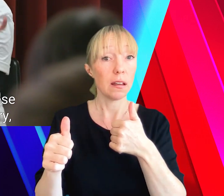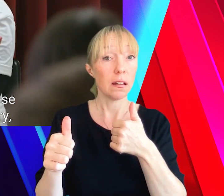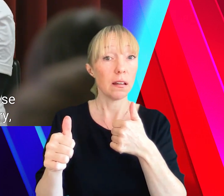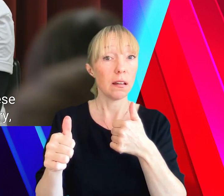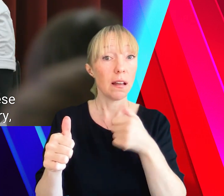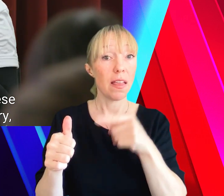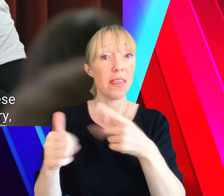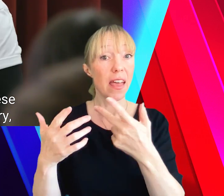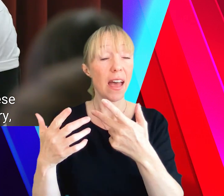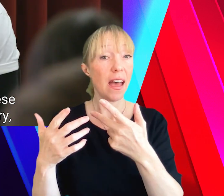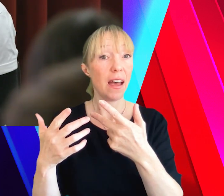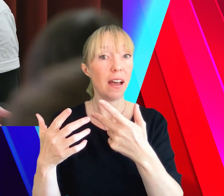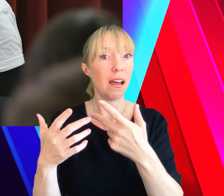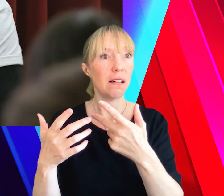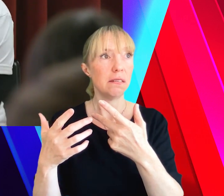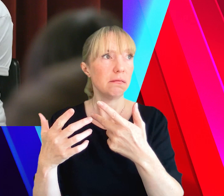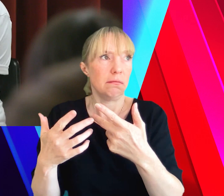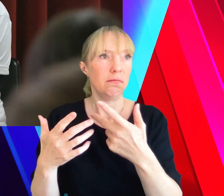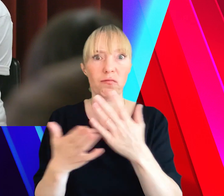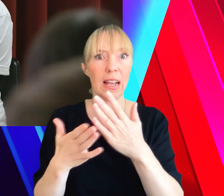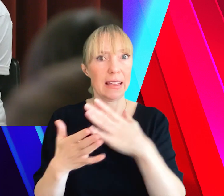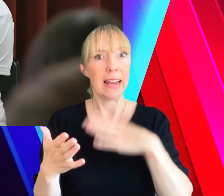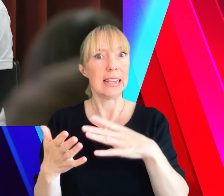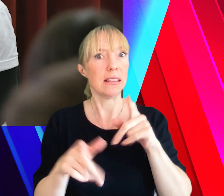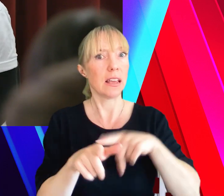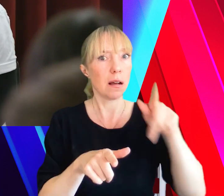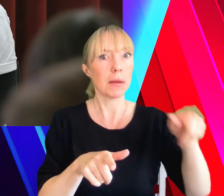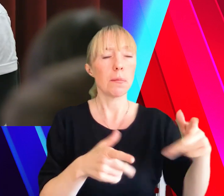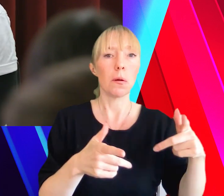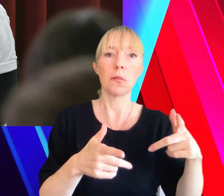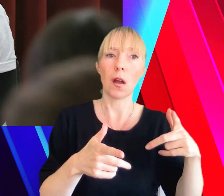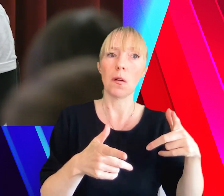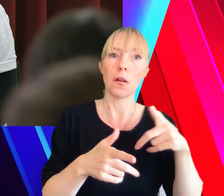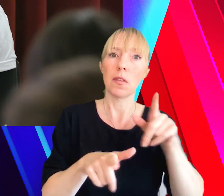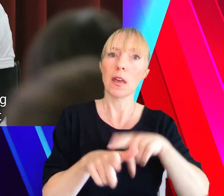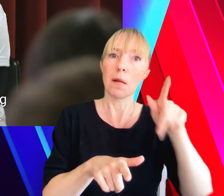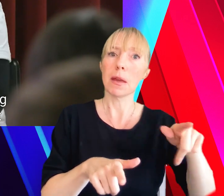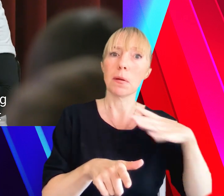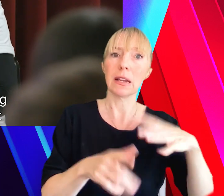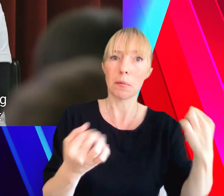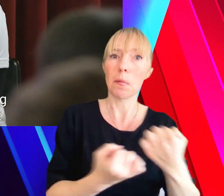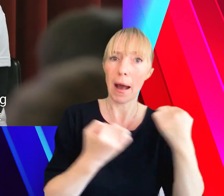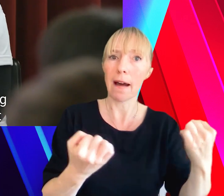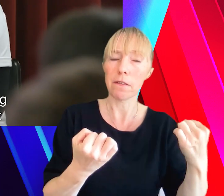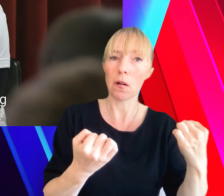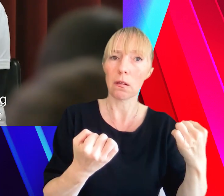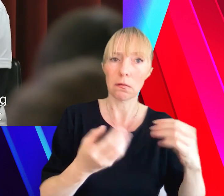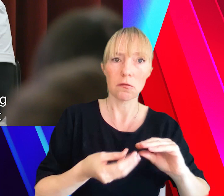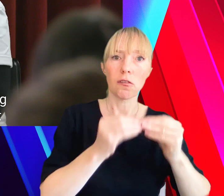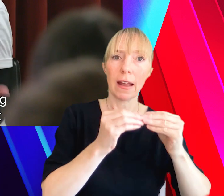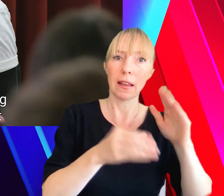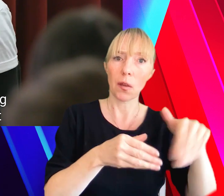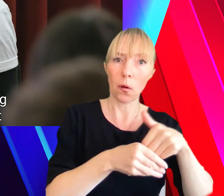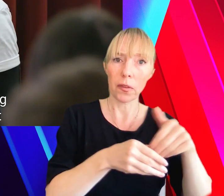or industry, like they're the poorer ones for not having young people in the sector. So actually, the power lies with